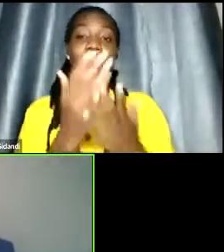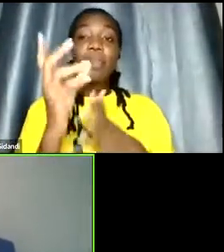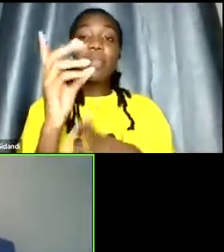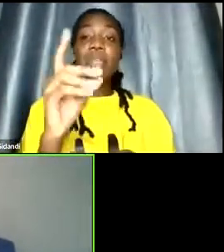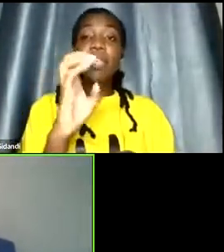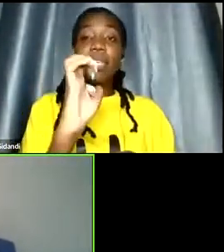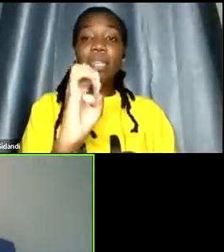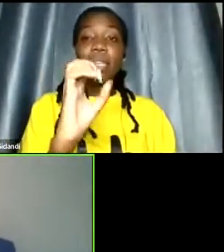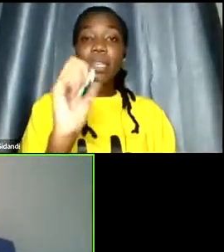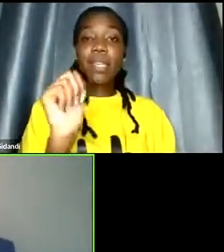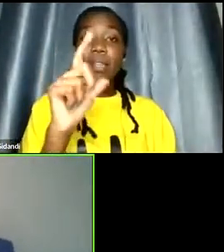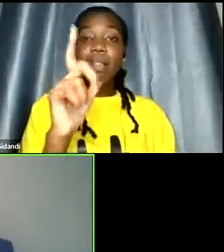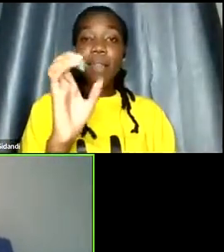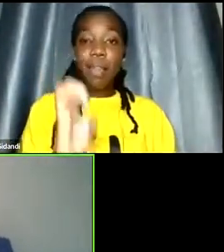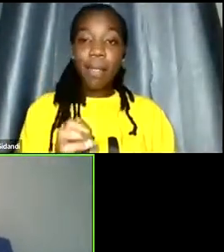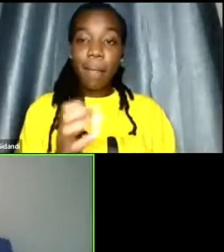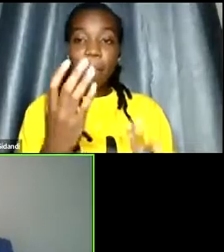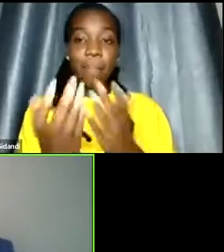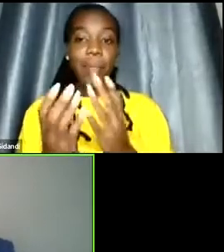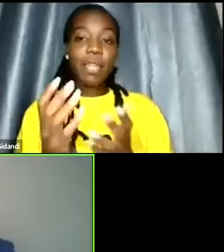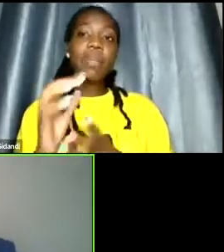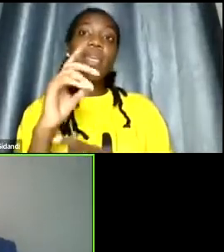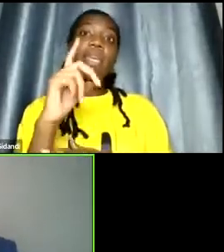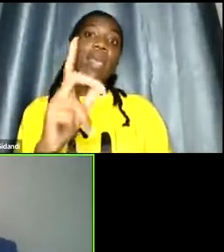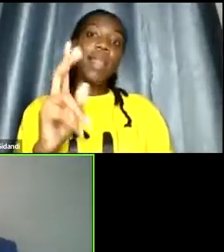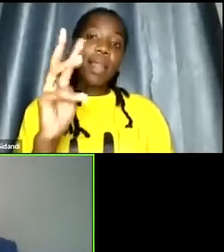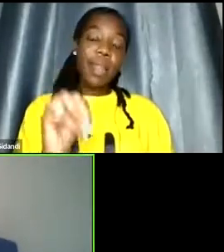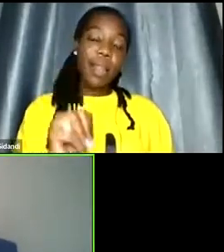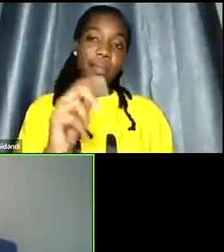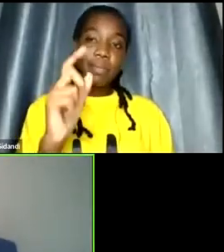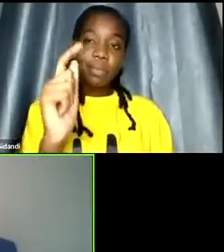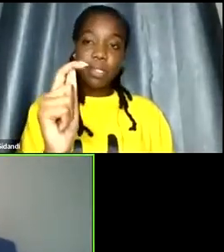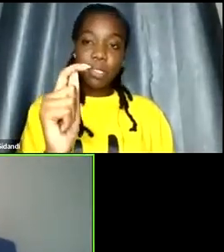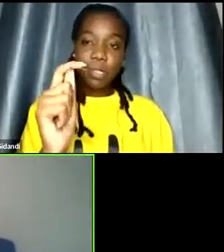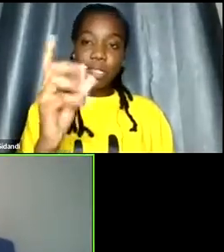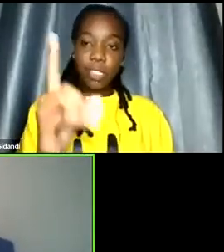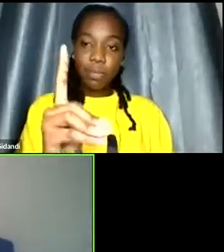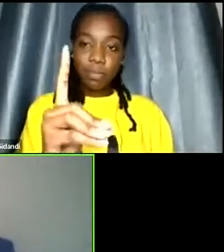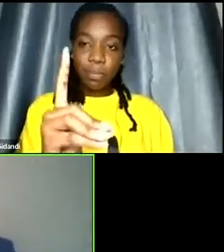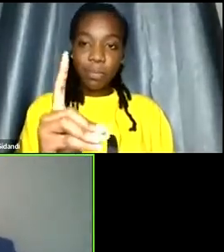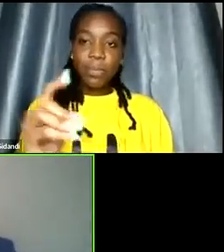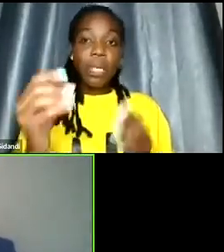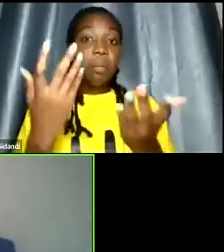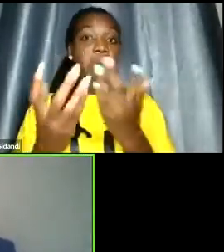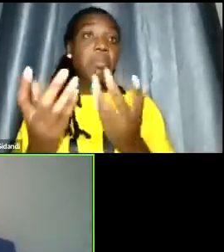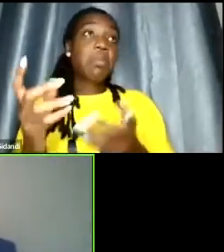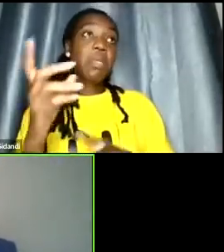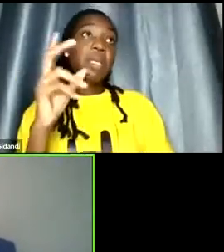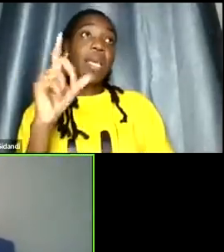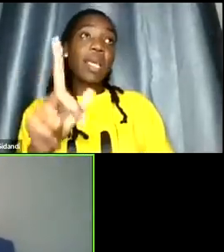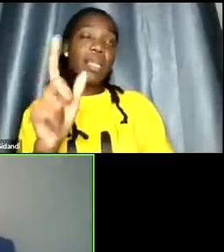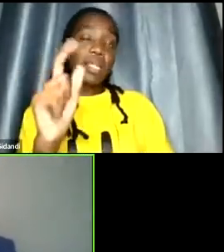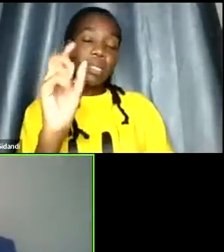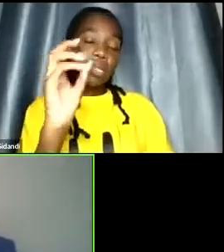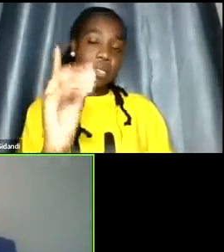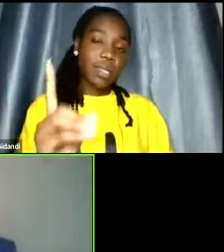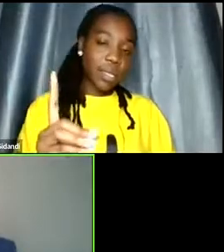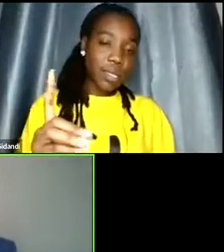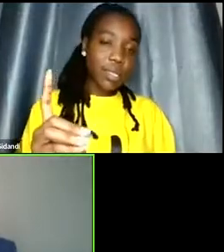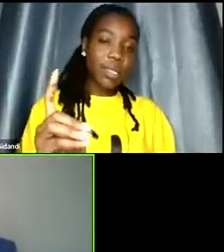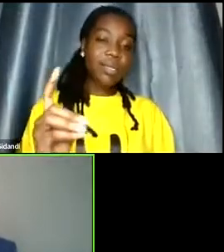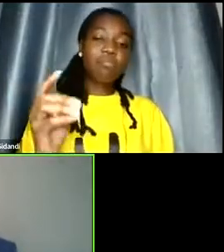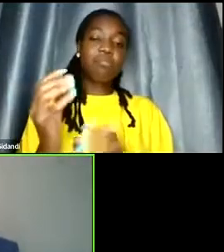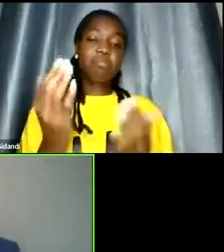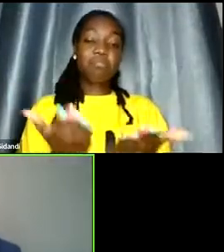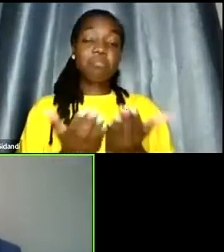be a limited liability company, limited by liabilities, limited by shares, limited by guarantees, whatever the case